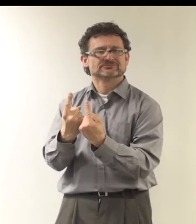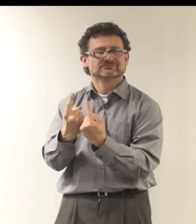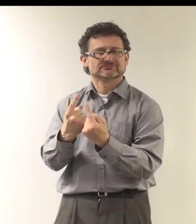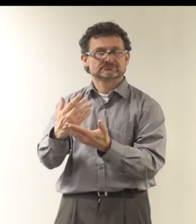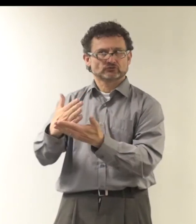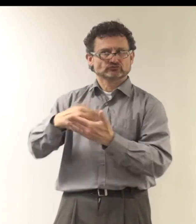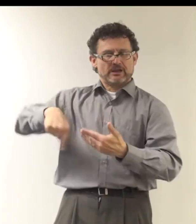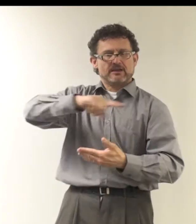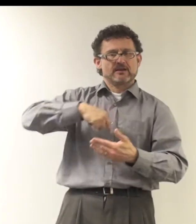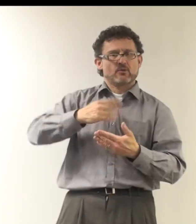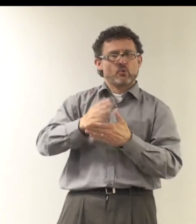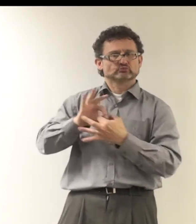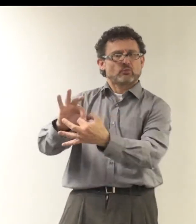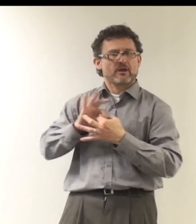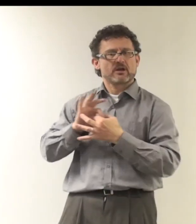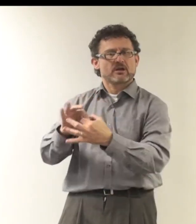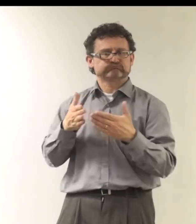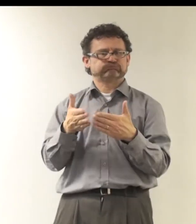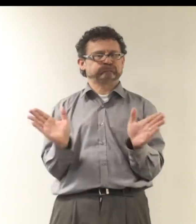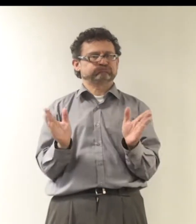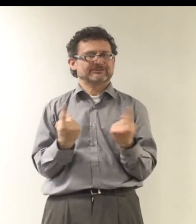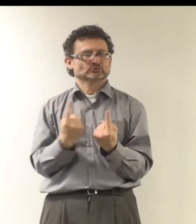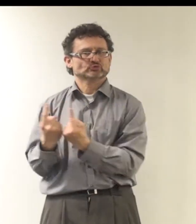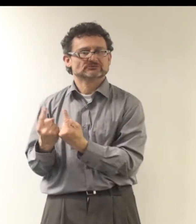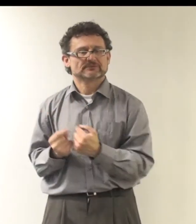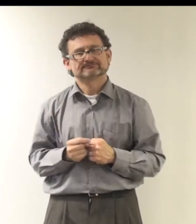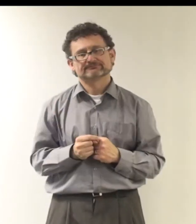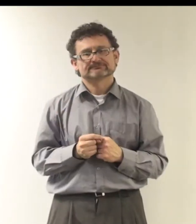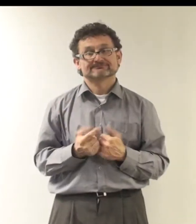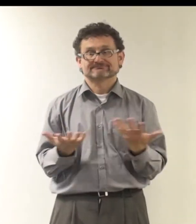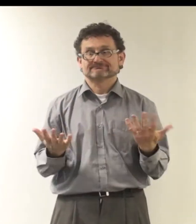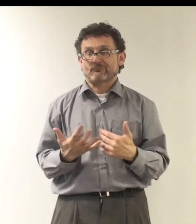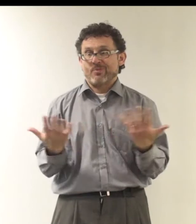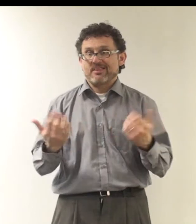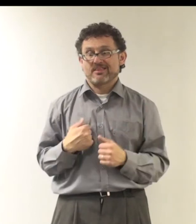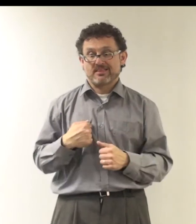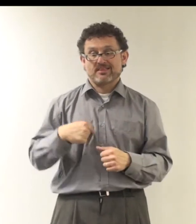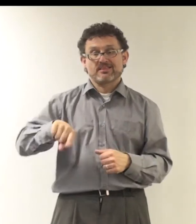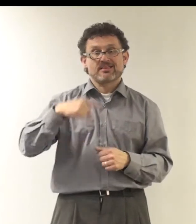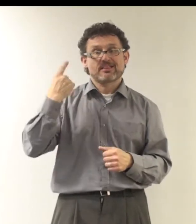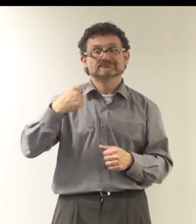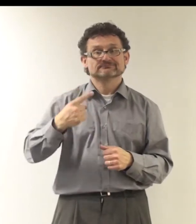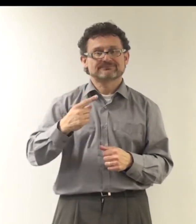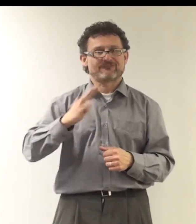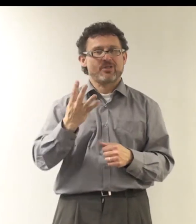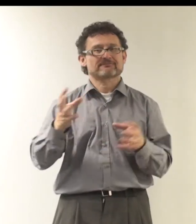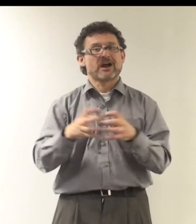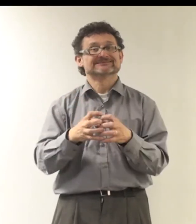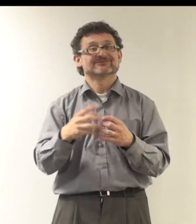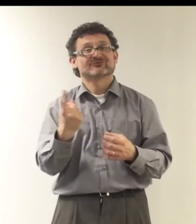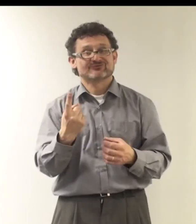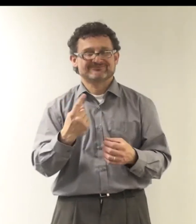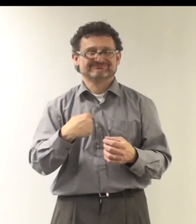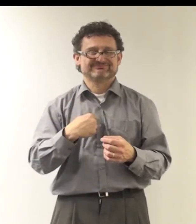air pollution, things that Greens are consistently raising, but would be invisible if we weren't talking about them. Now, of course, we're